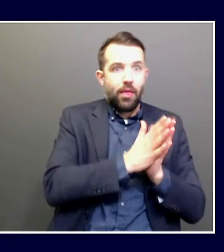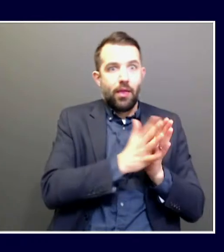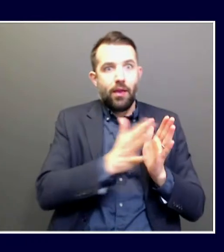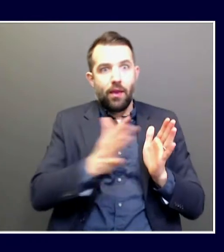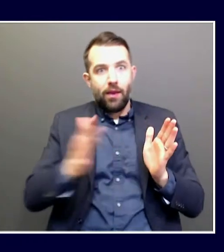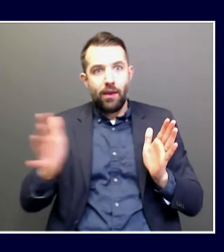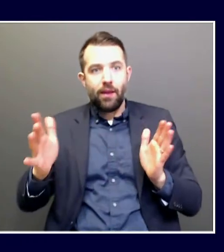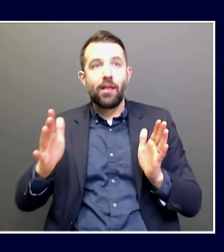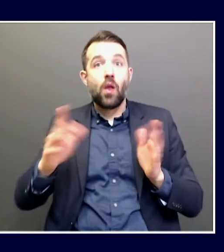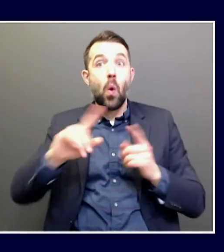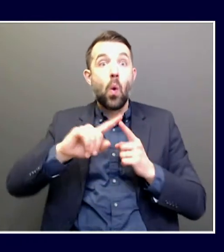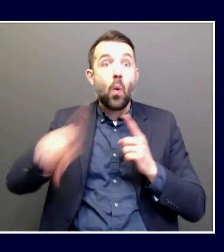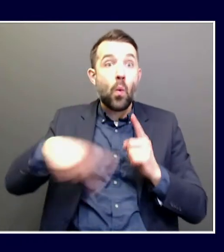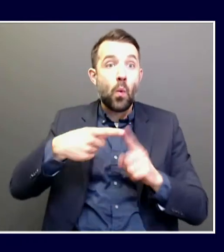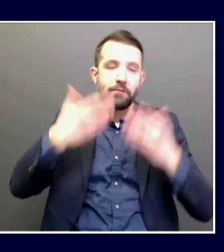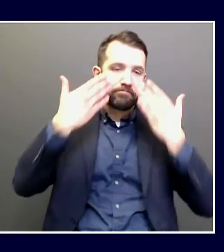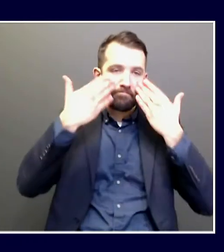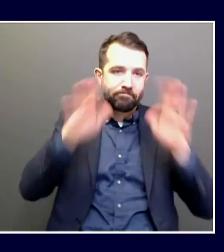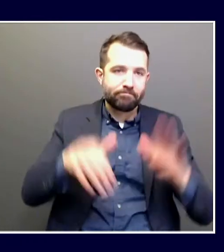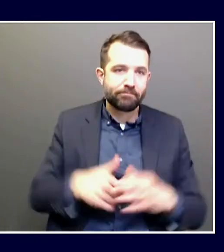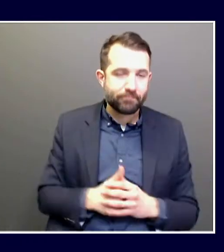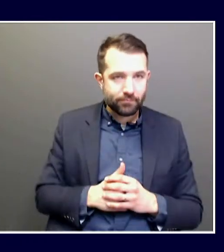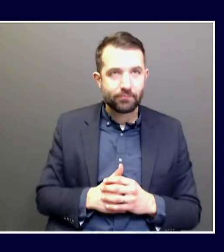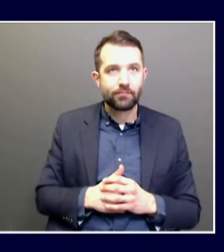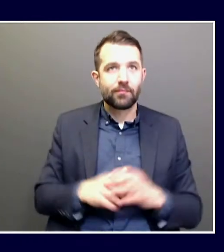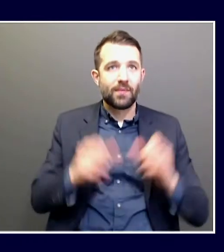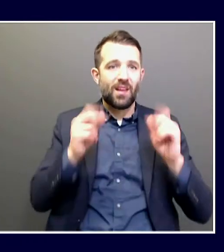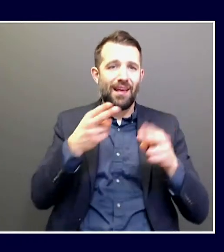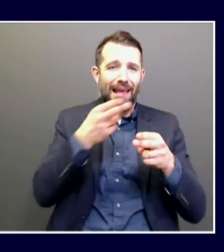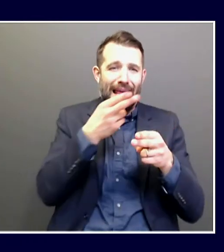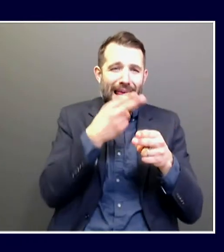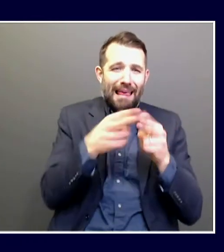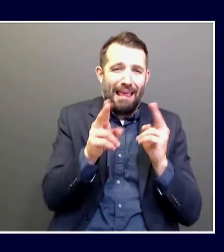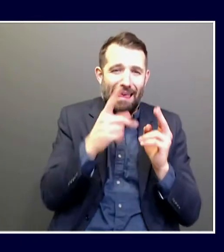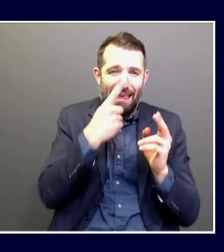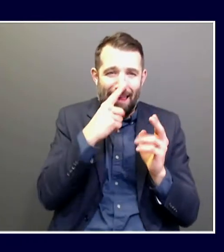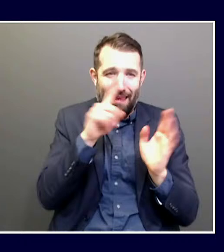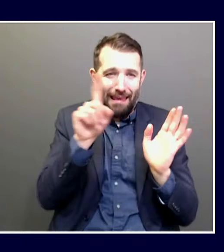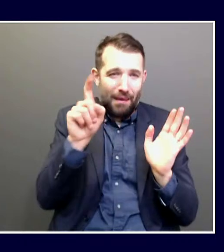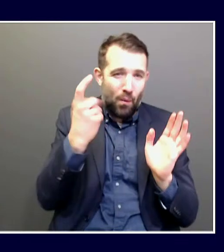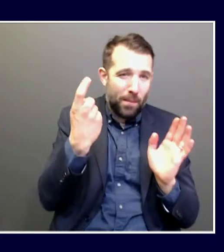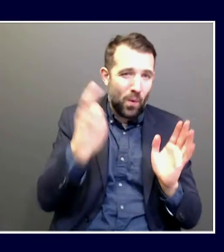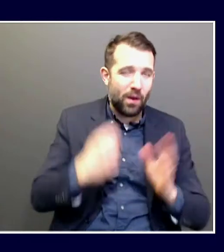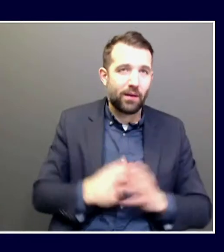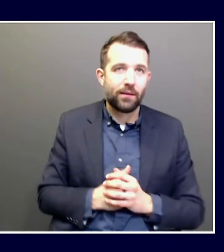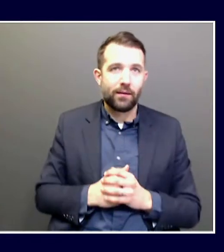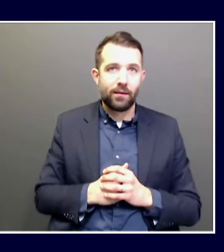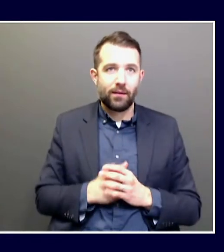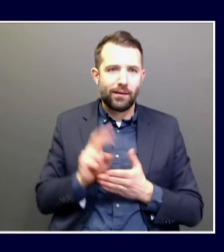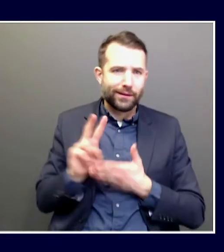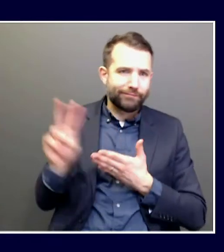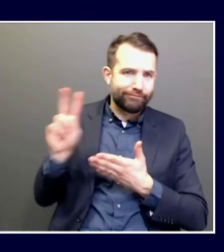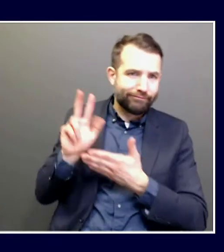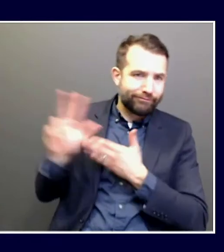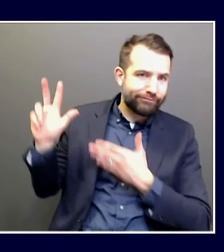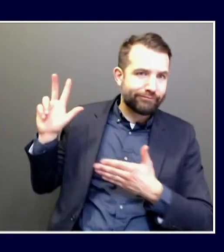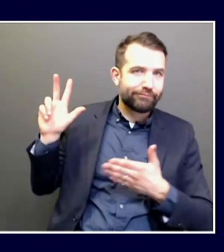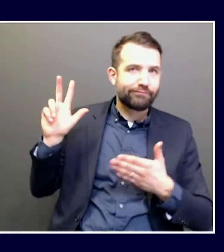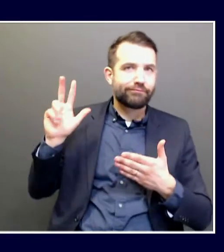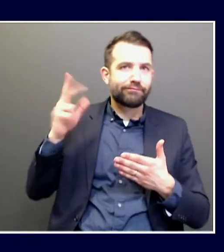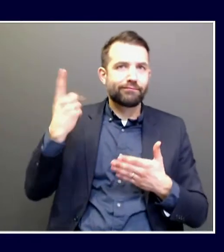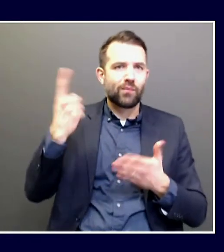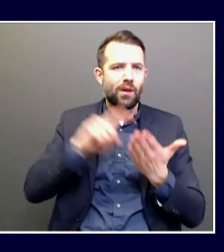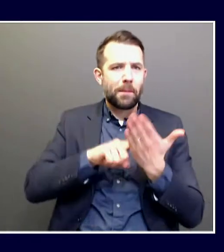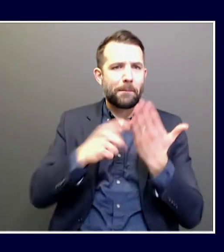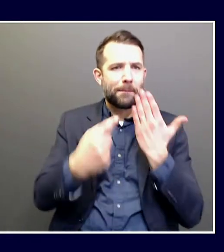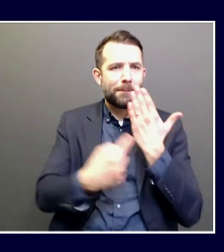yet. Okay. And just real quick, I think a couple of briefings ago, last time I was here, you made the analogy. You didn't know if we were going to have